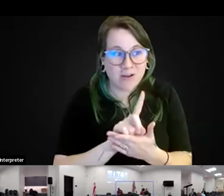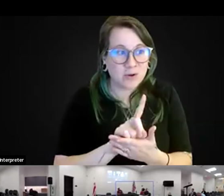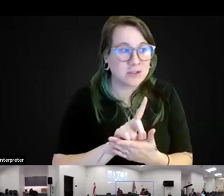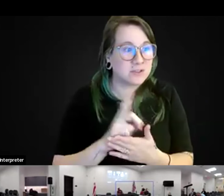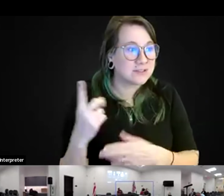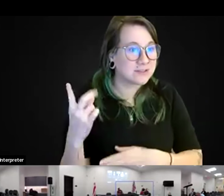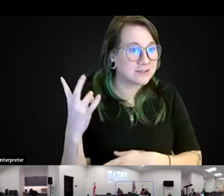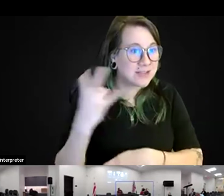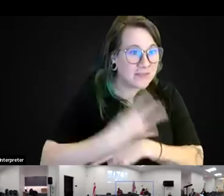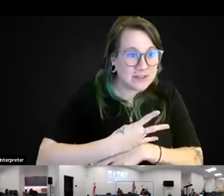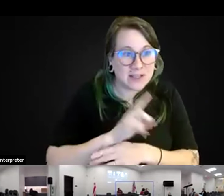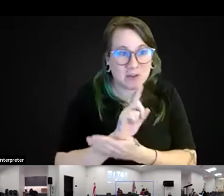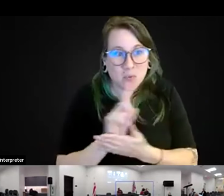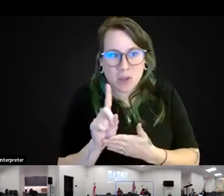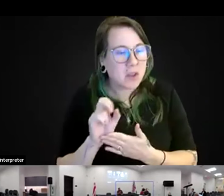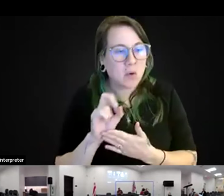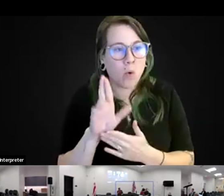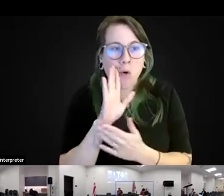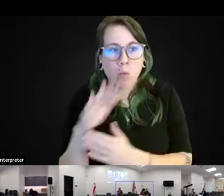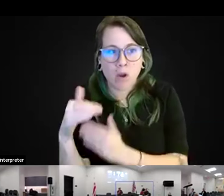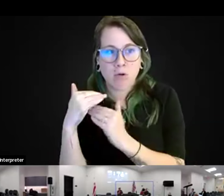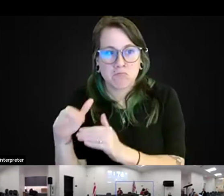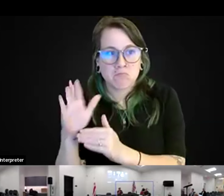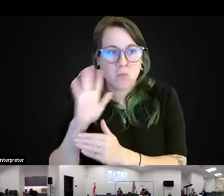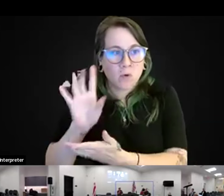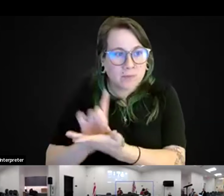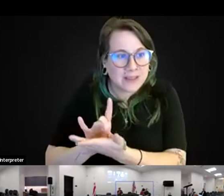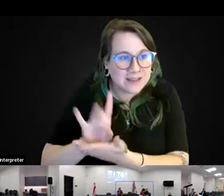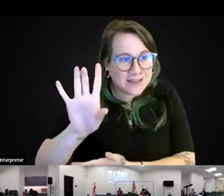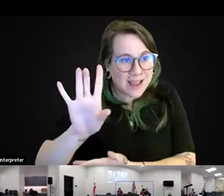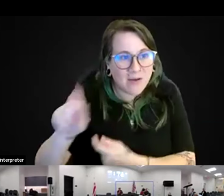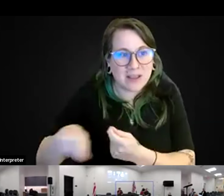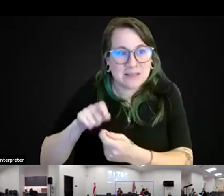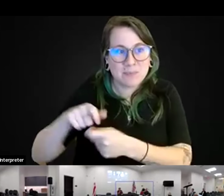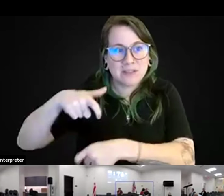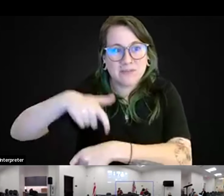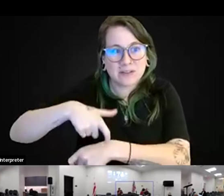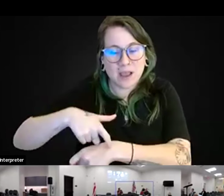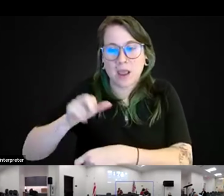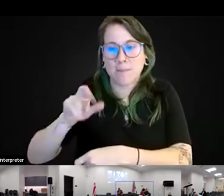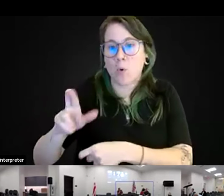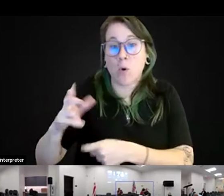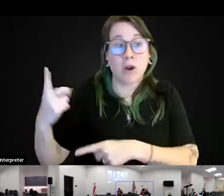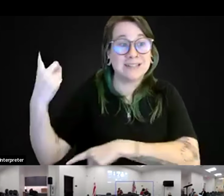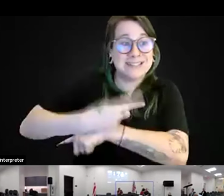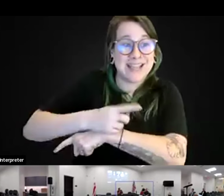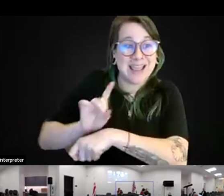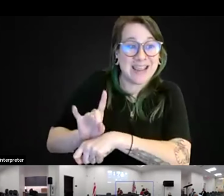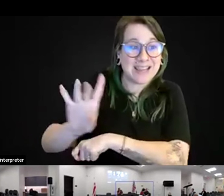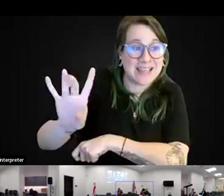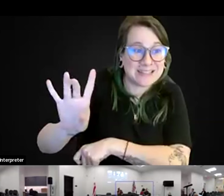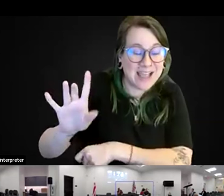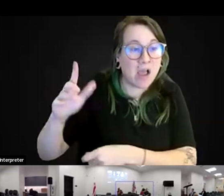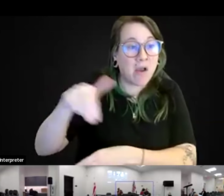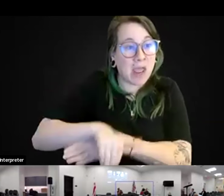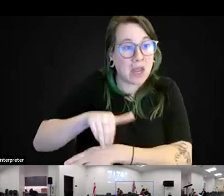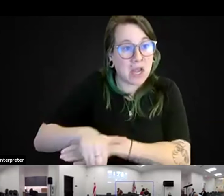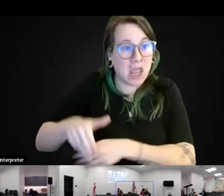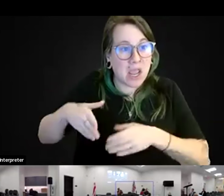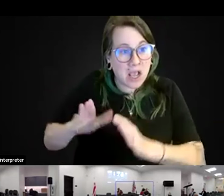Or do like so many shelters, they get kicked out during the day and only allowed in at night? And then my